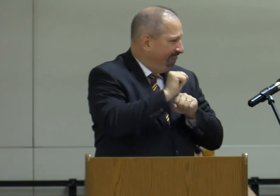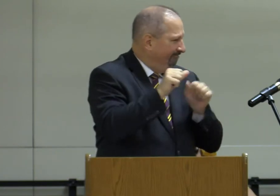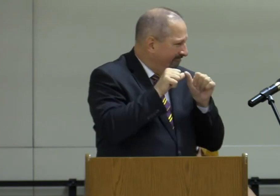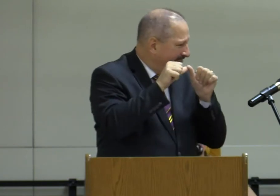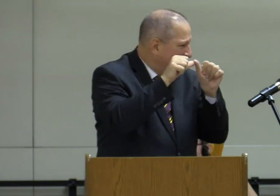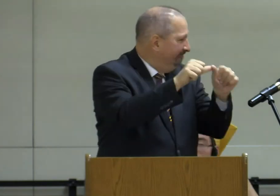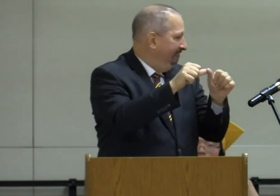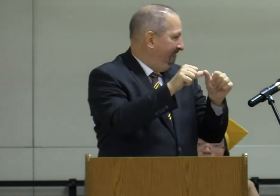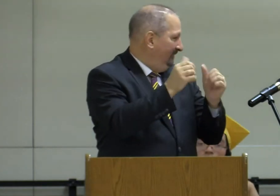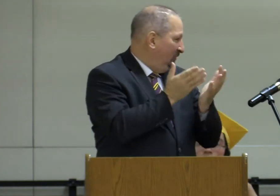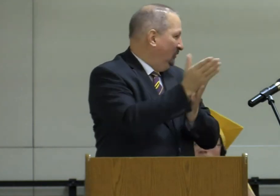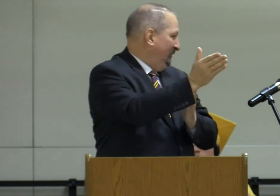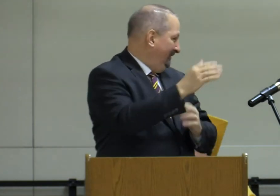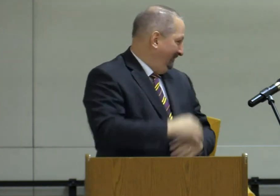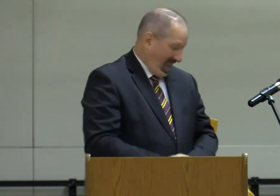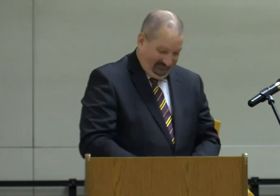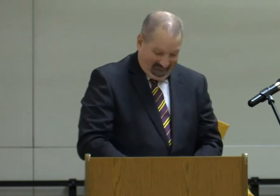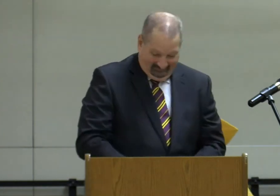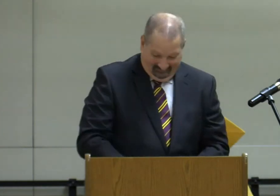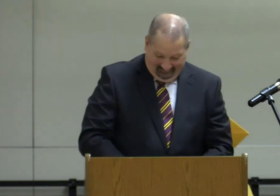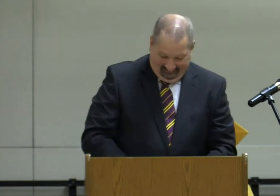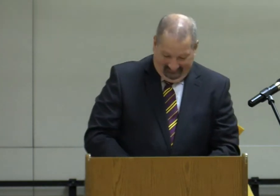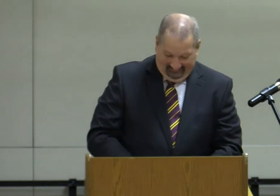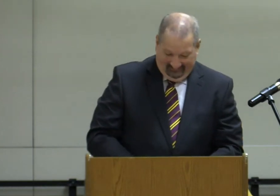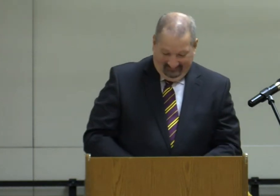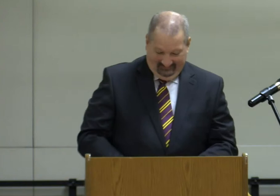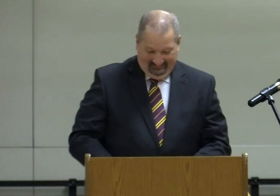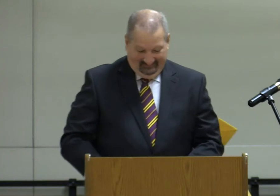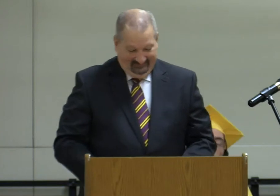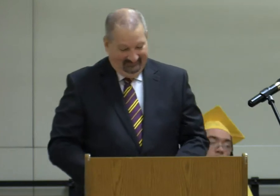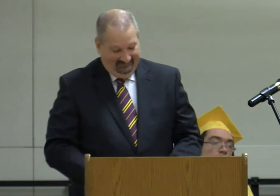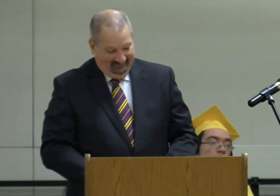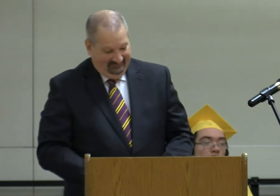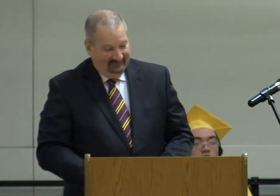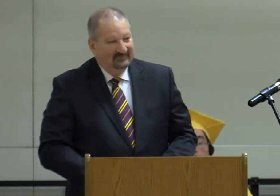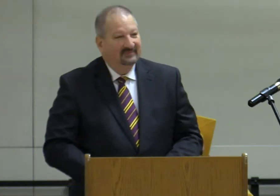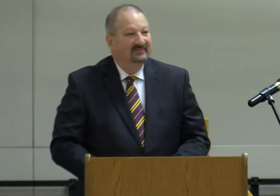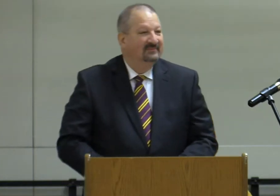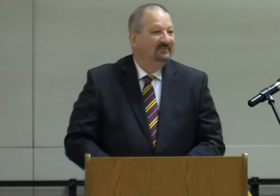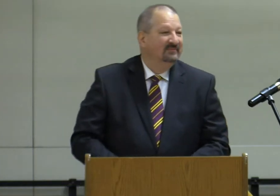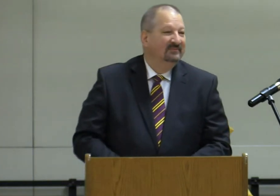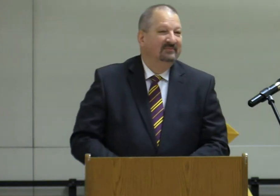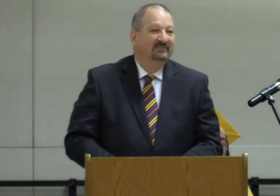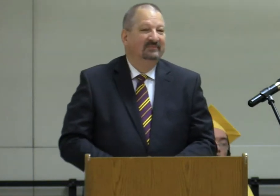say congratulations for your hard work, and you made it through.